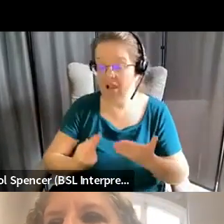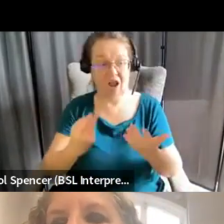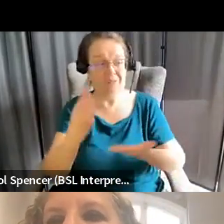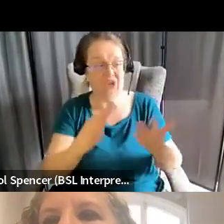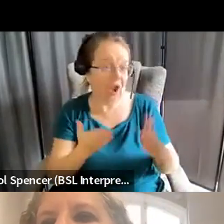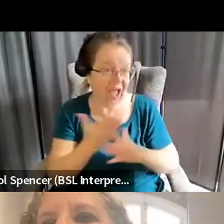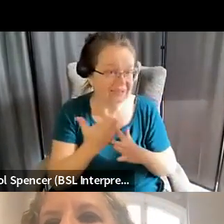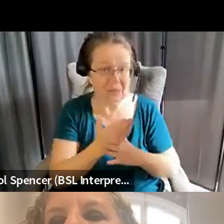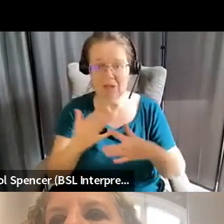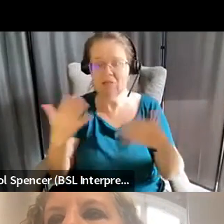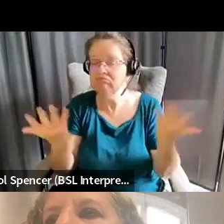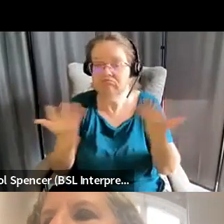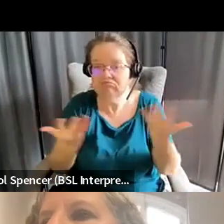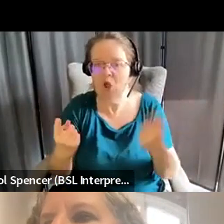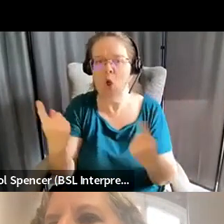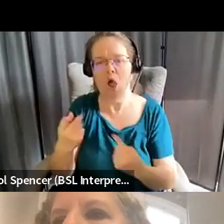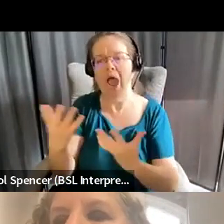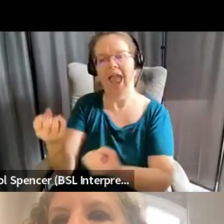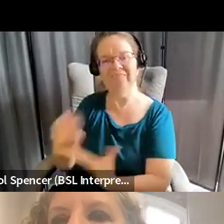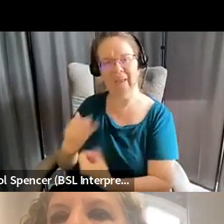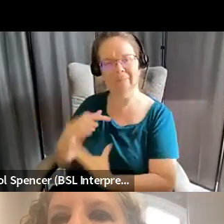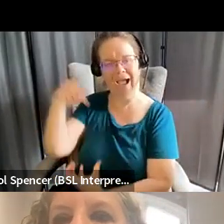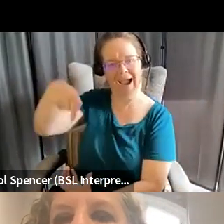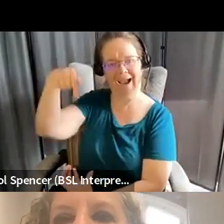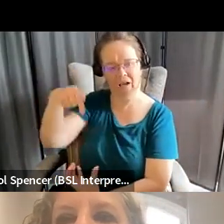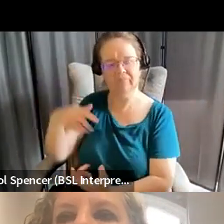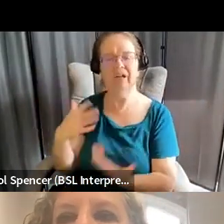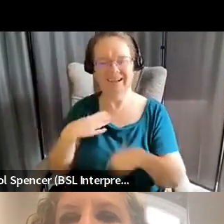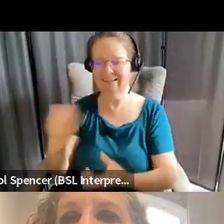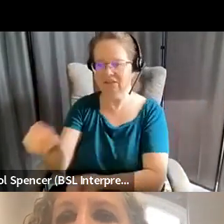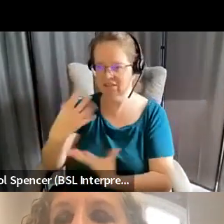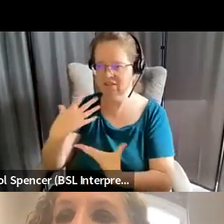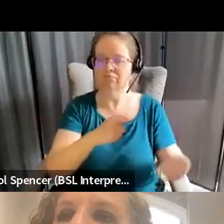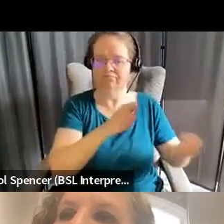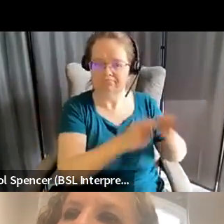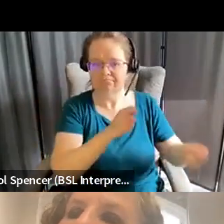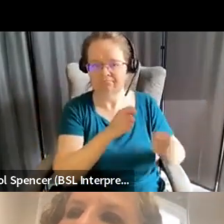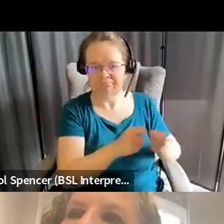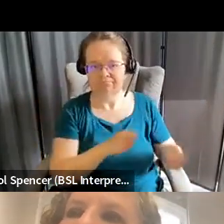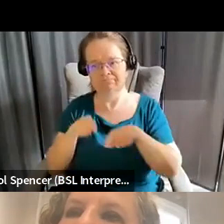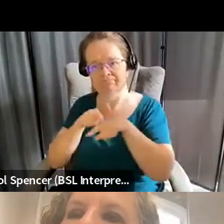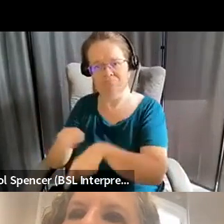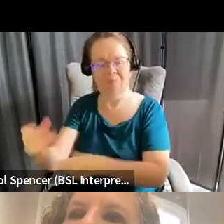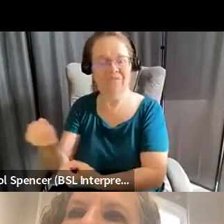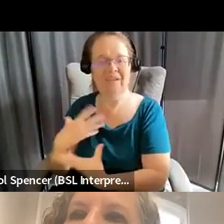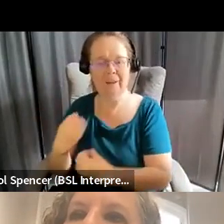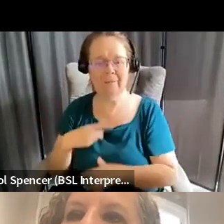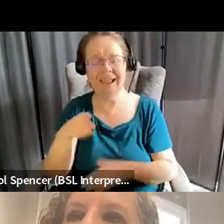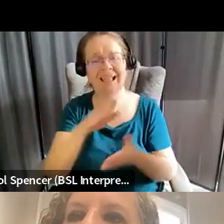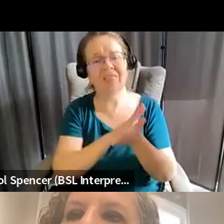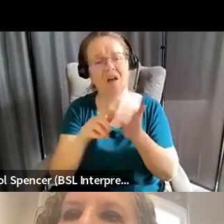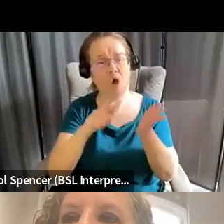they should have people who are concerned with that at all times and are continuously improving products with that in mind. Yeah. And also